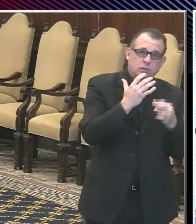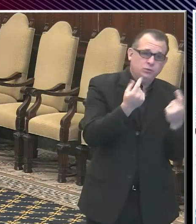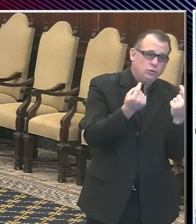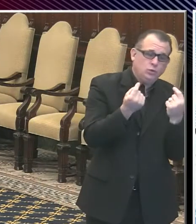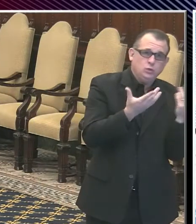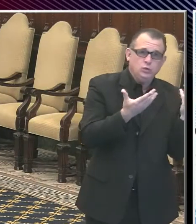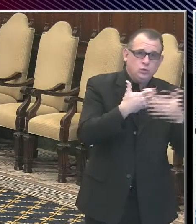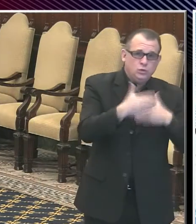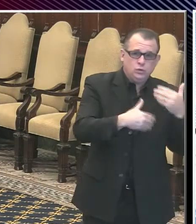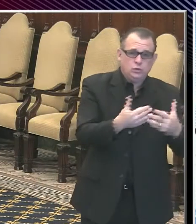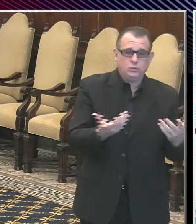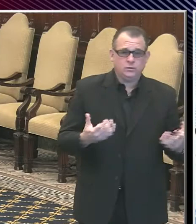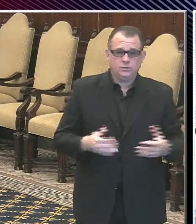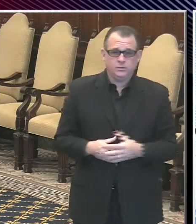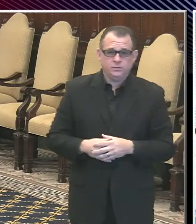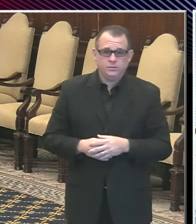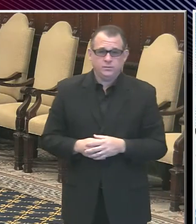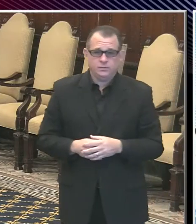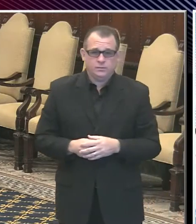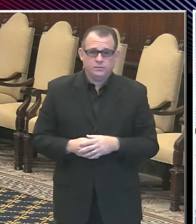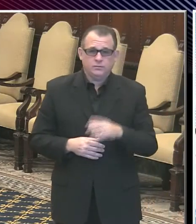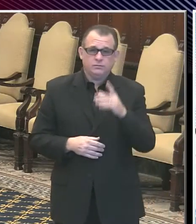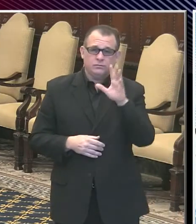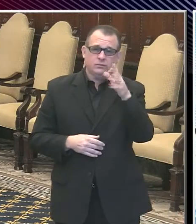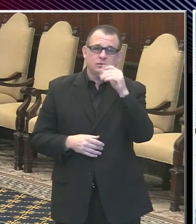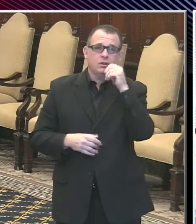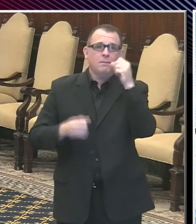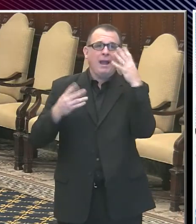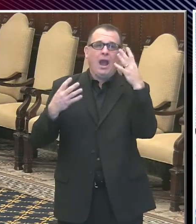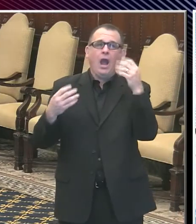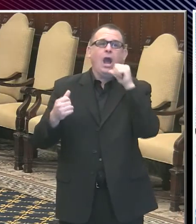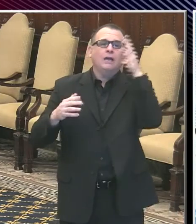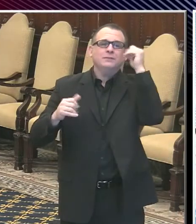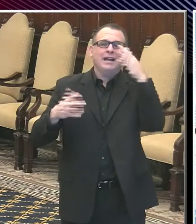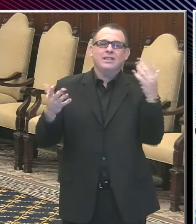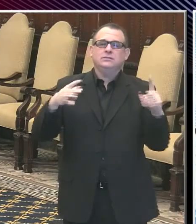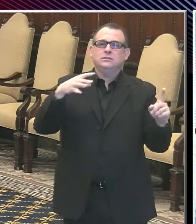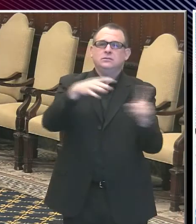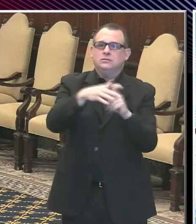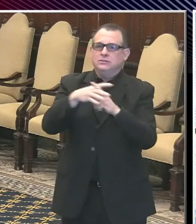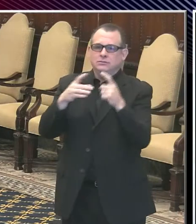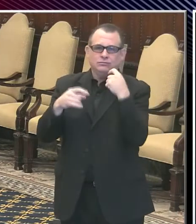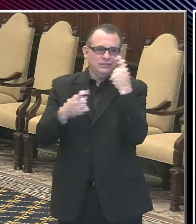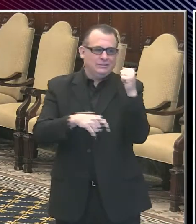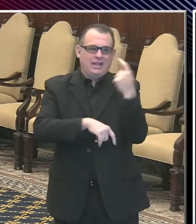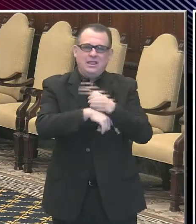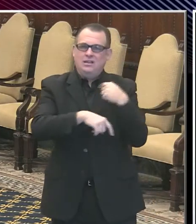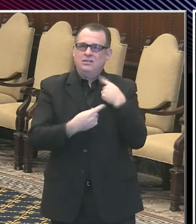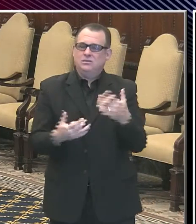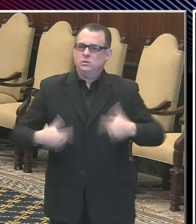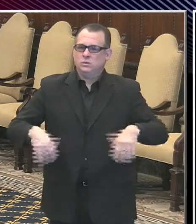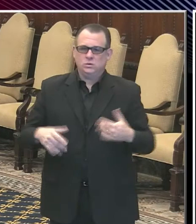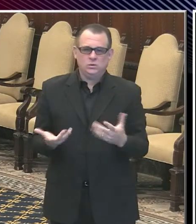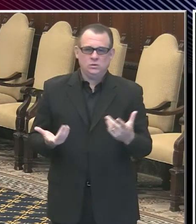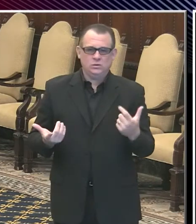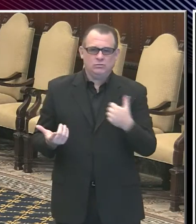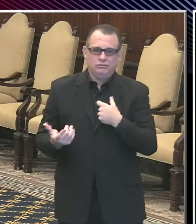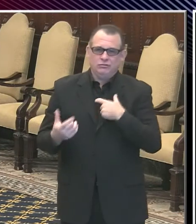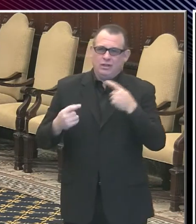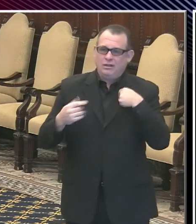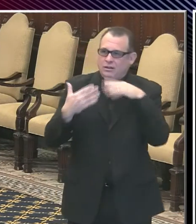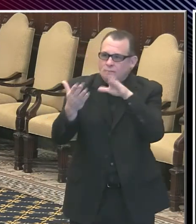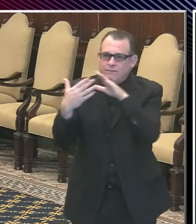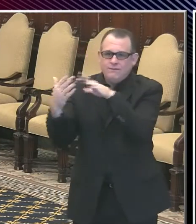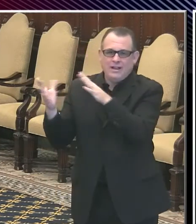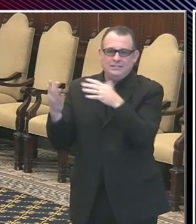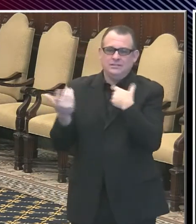crisis. Lots of unexpected things have come our way the last few weeks. Thank you all. All right. Thank you, Mitch.